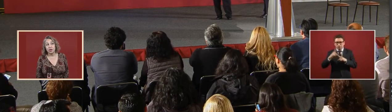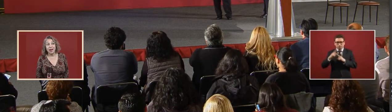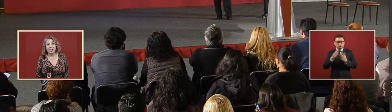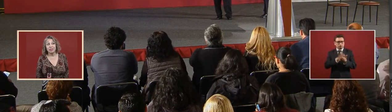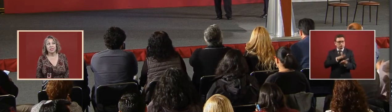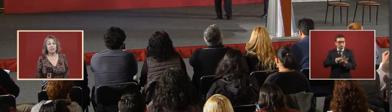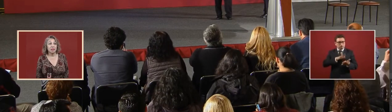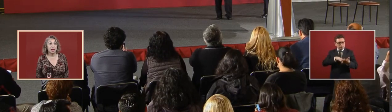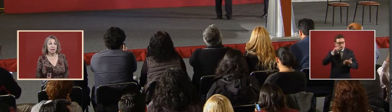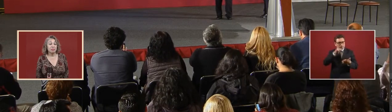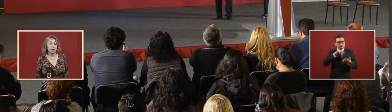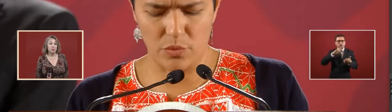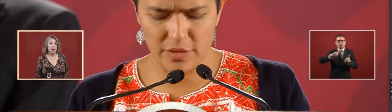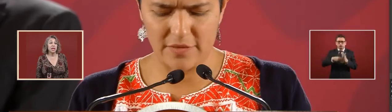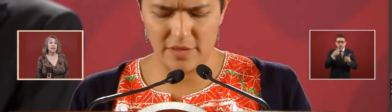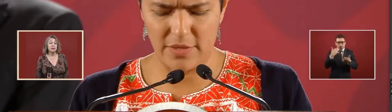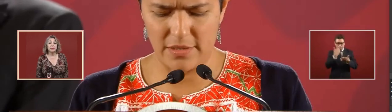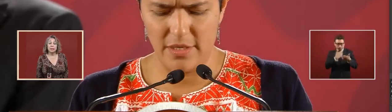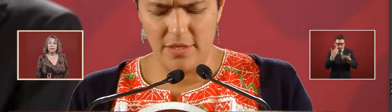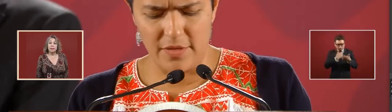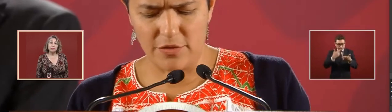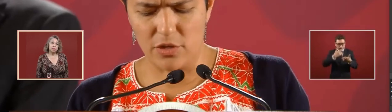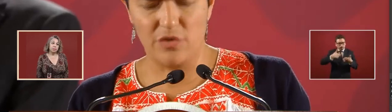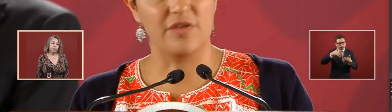mass graves that were hidden.